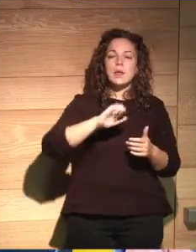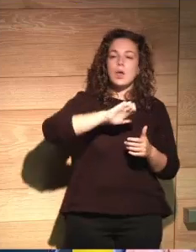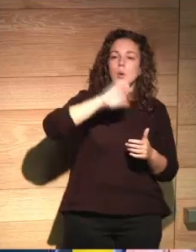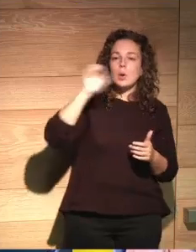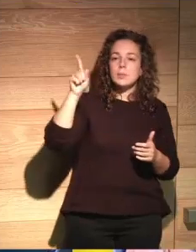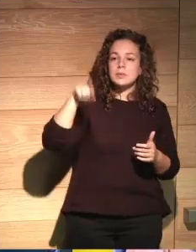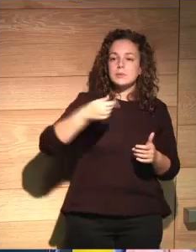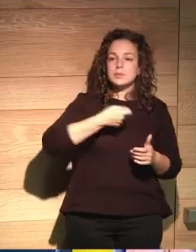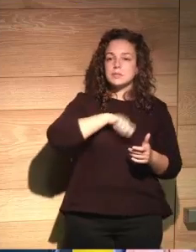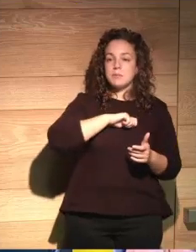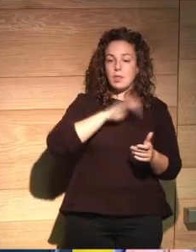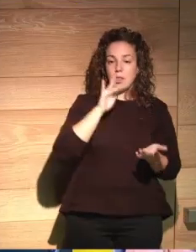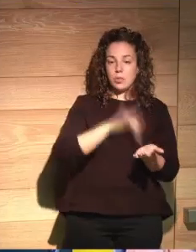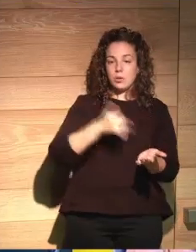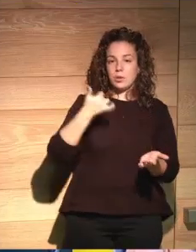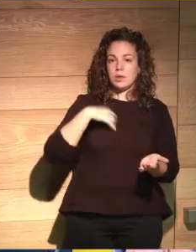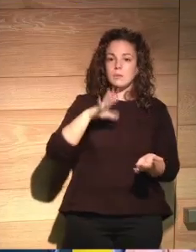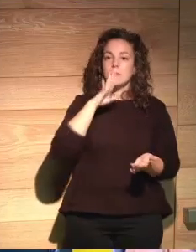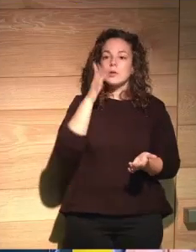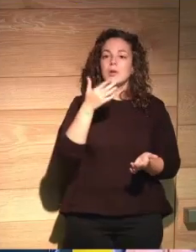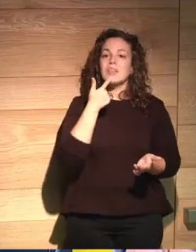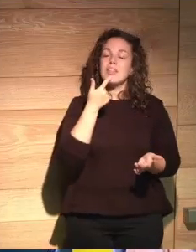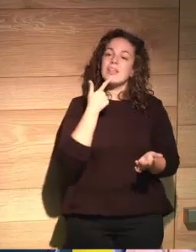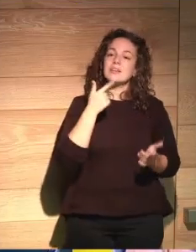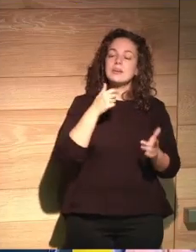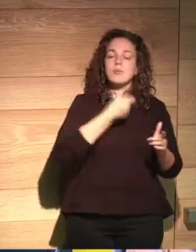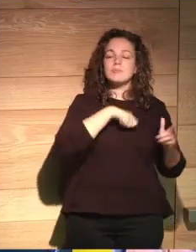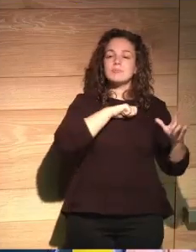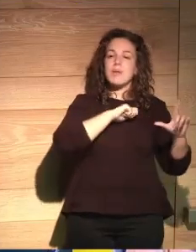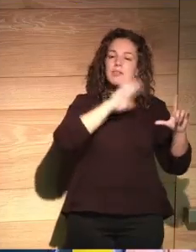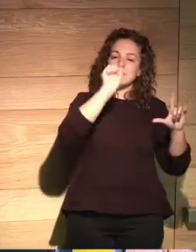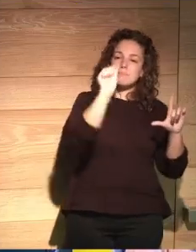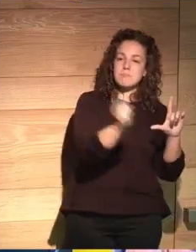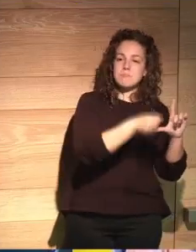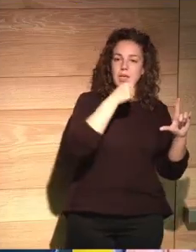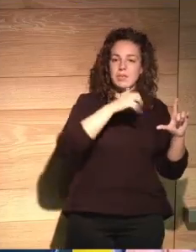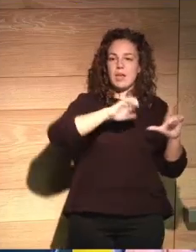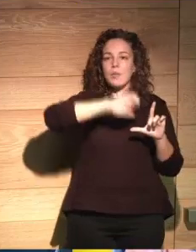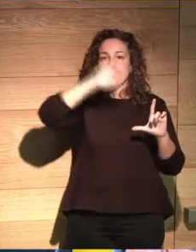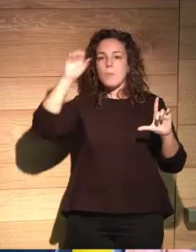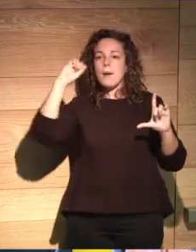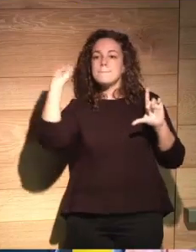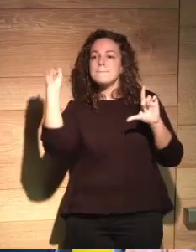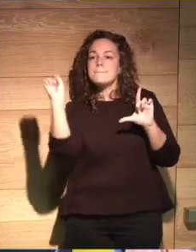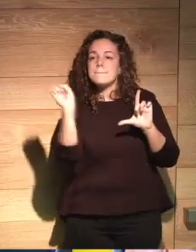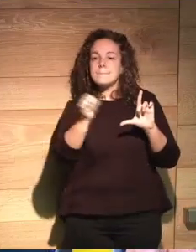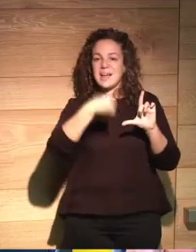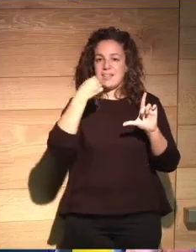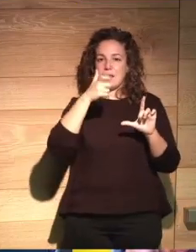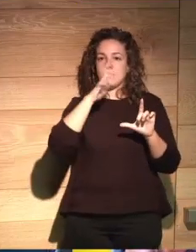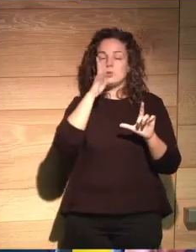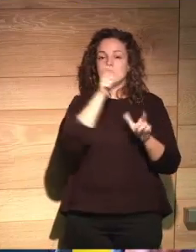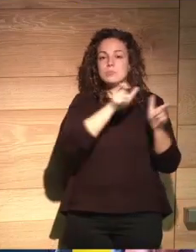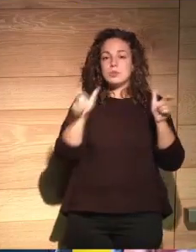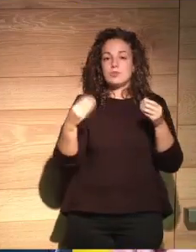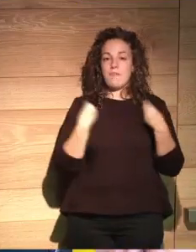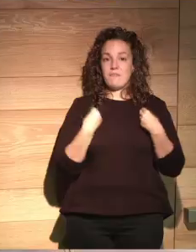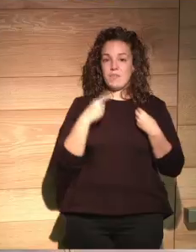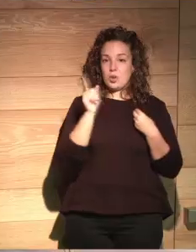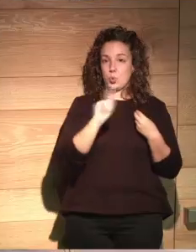cities, particularly in Europe or in Spain, the empty Spain or the empty Europe. What are the